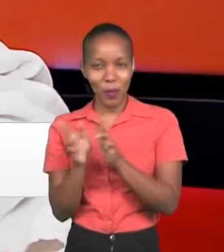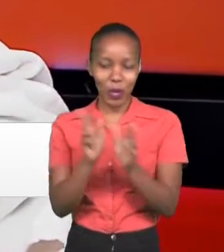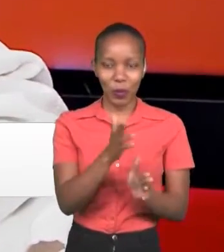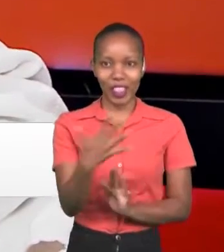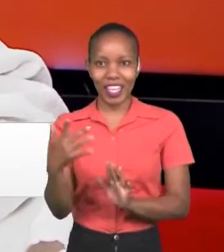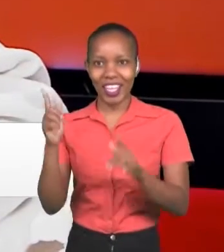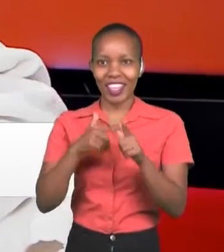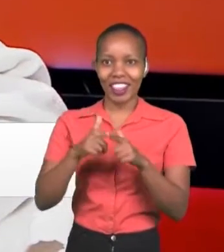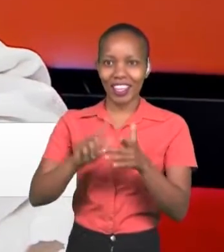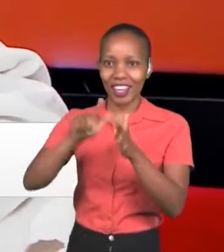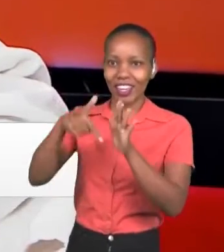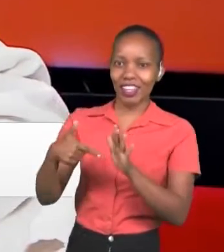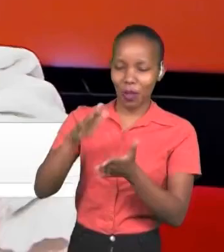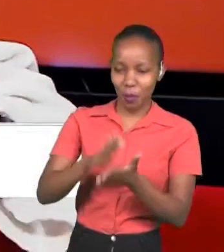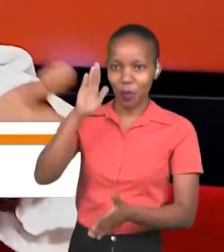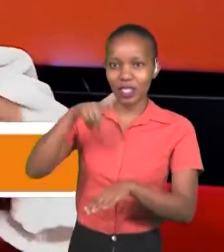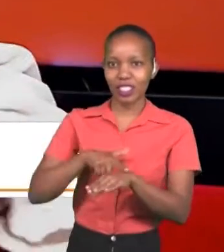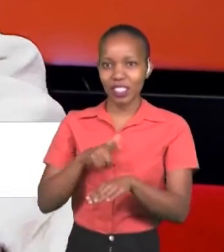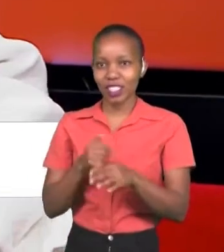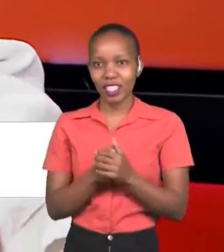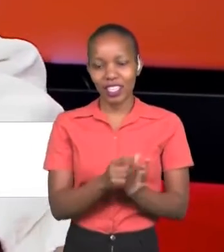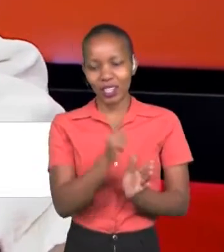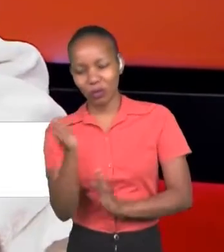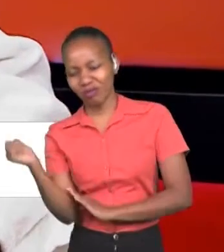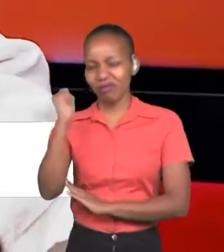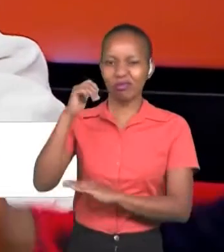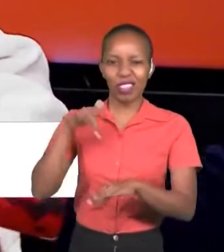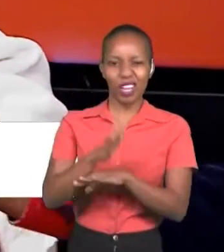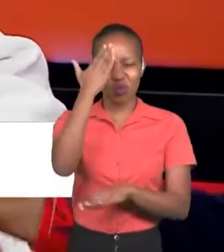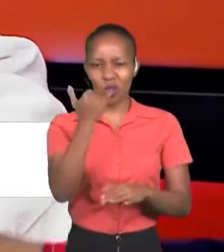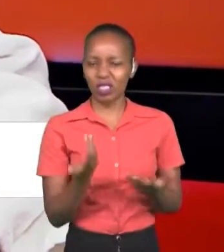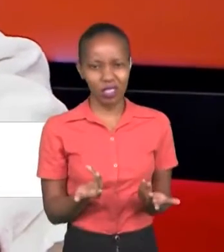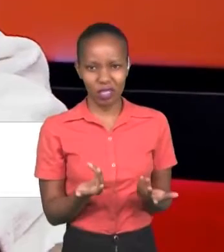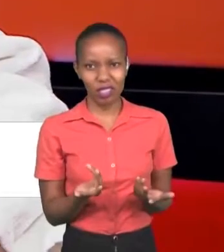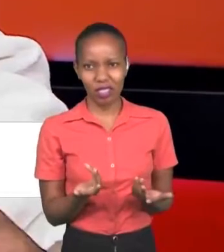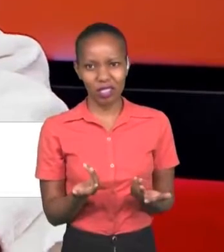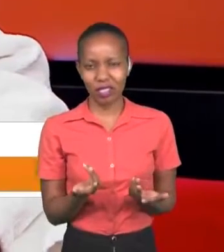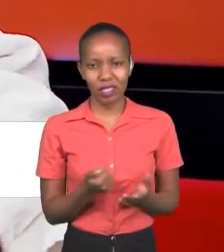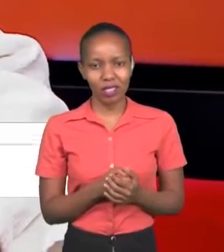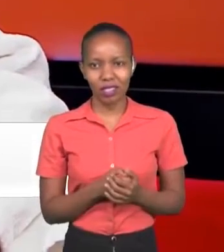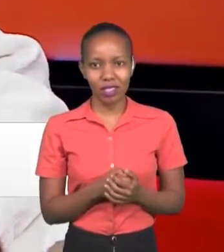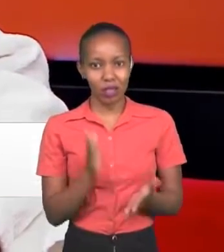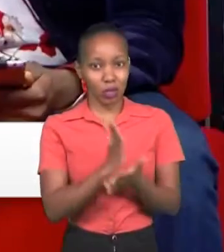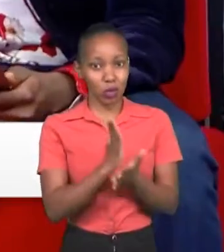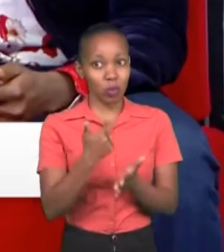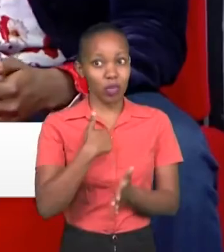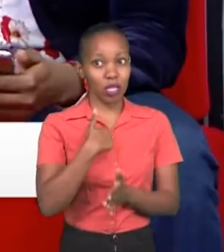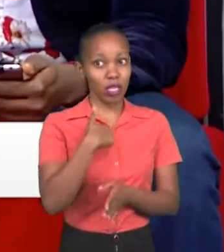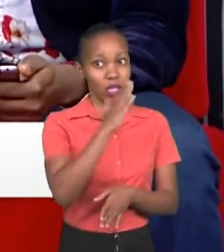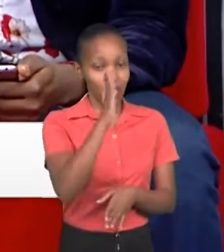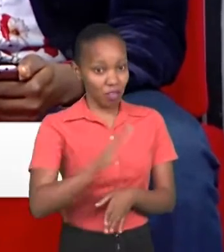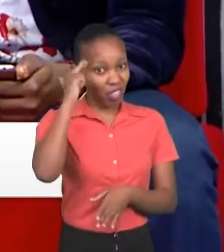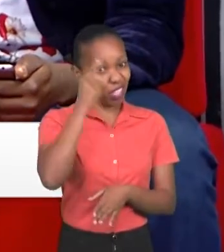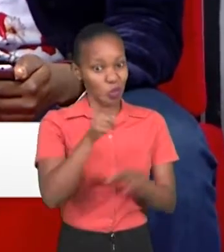Yeah, I was yeah. in the jacuzzi, you know. Uh-huh. It's my normal routine. I love kidogo kachukua muda zaidi. Kachukua muda zaidi. I understand. In fact, I never thought you guys wake up this